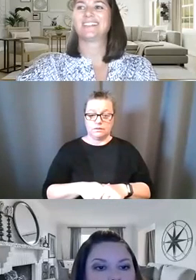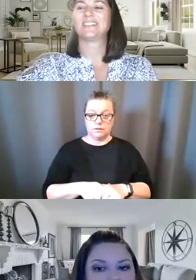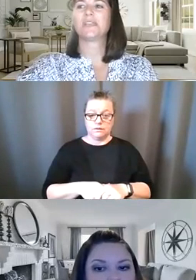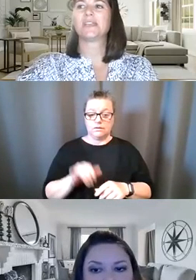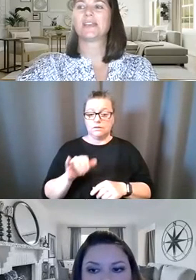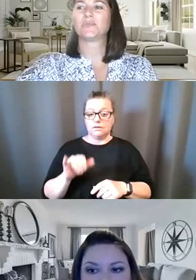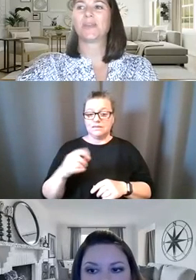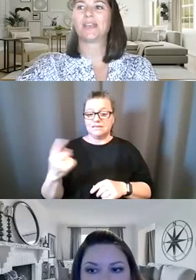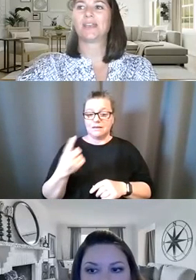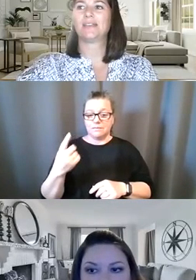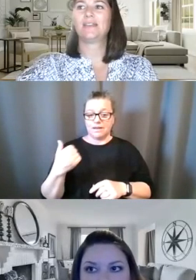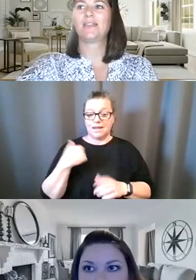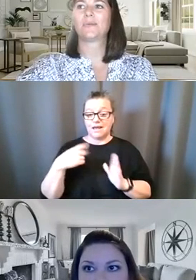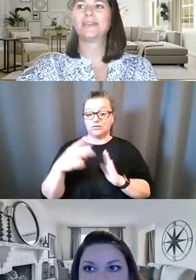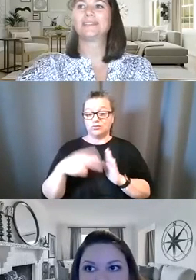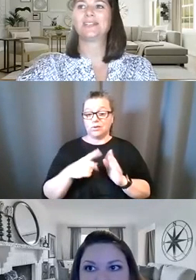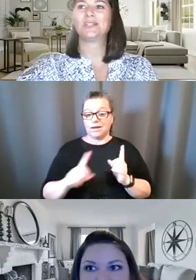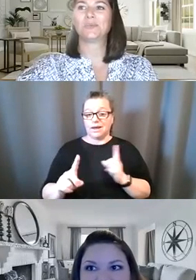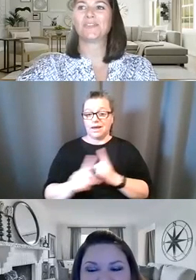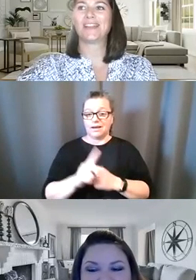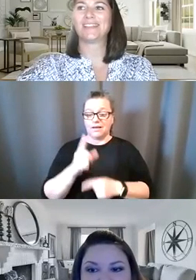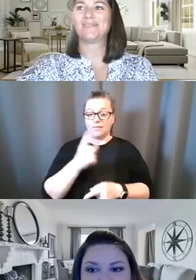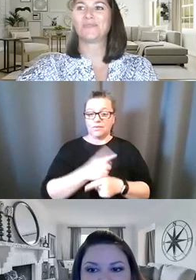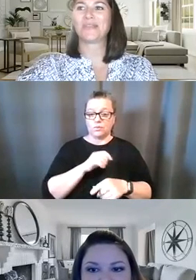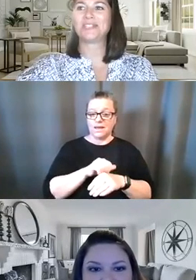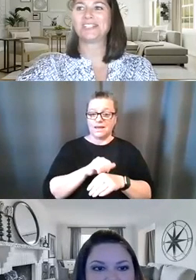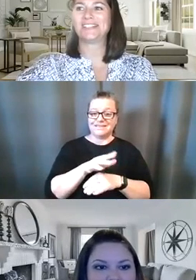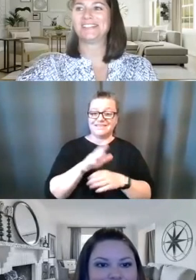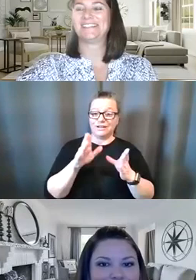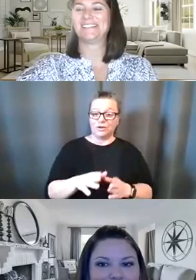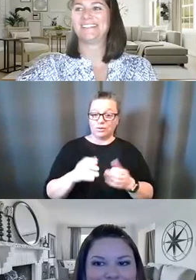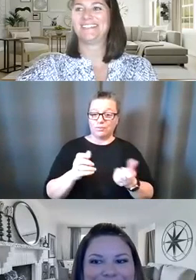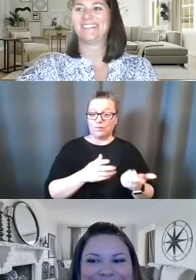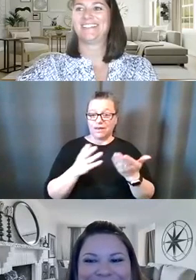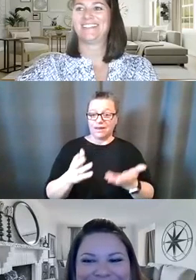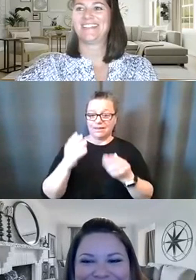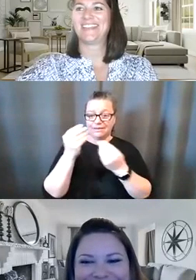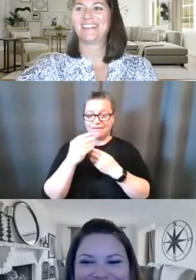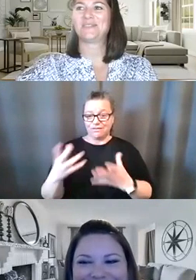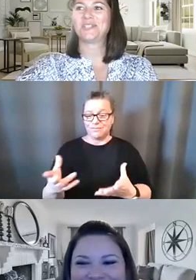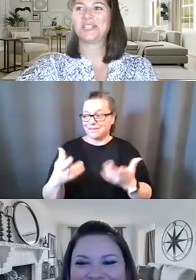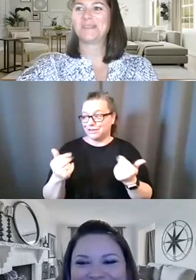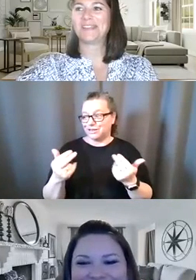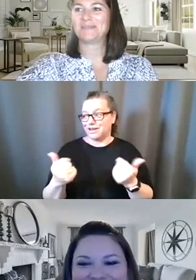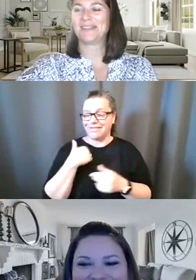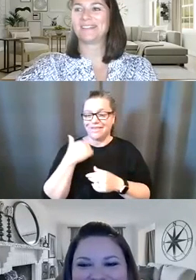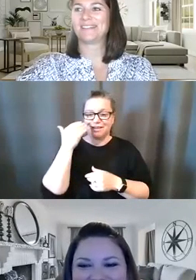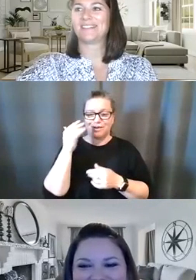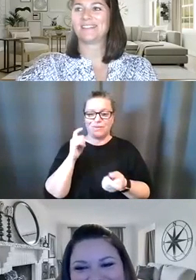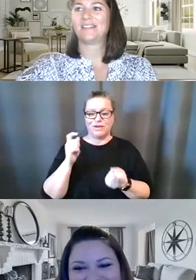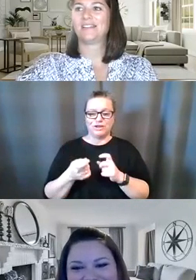Aha, somebody has read ahead. The right sender providing the information. They know their change